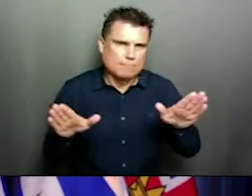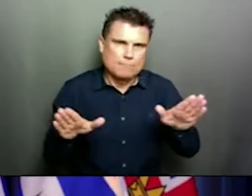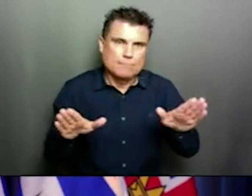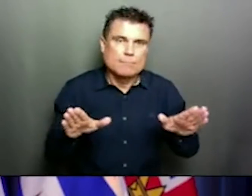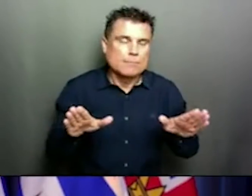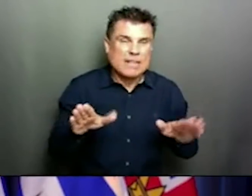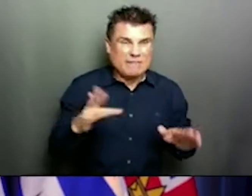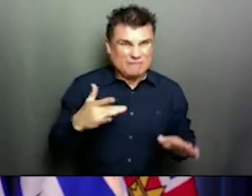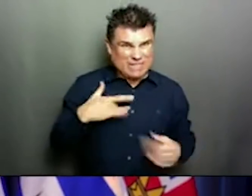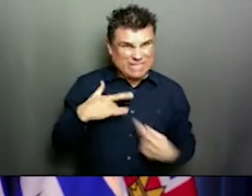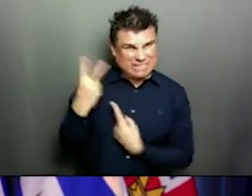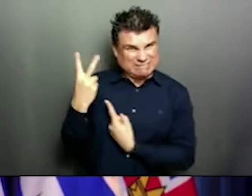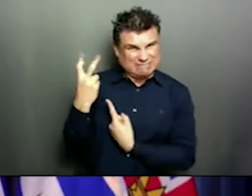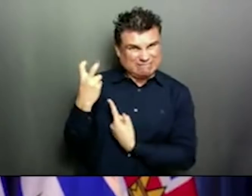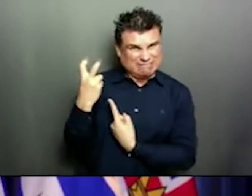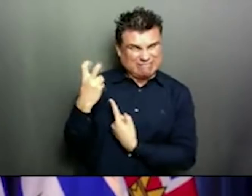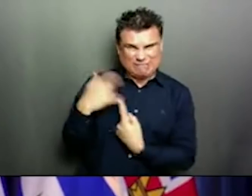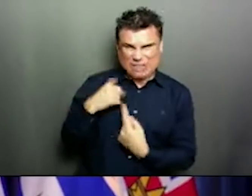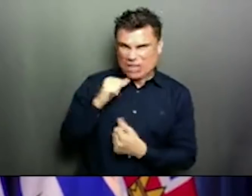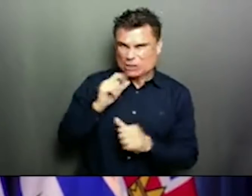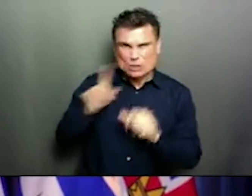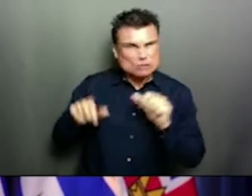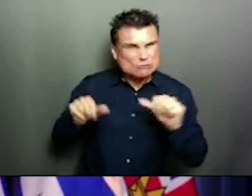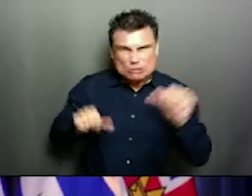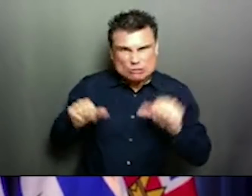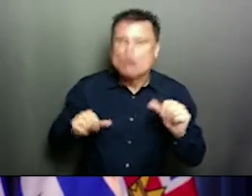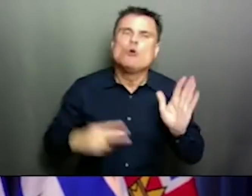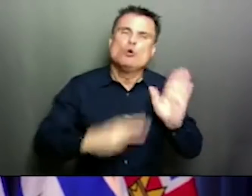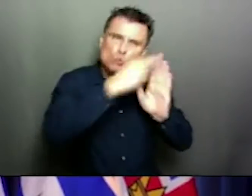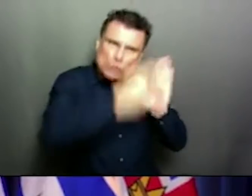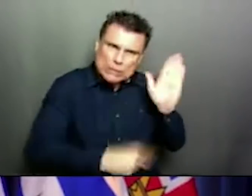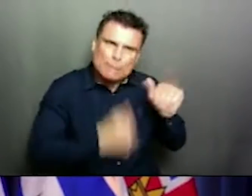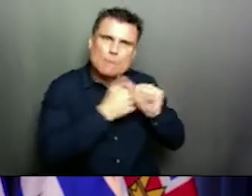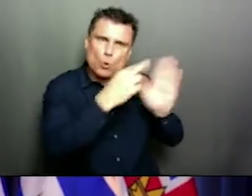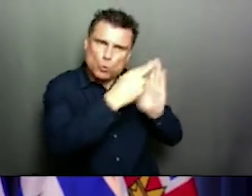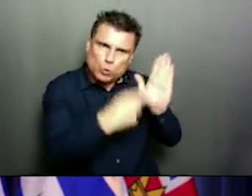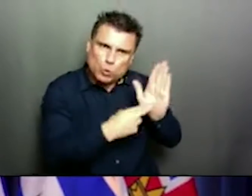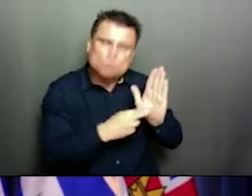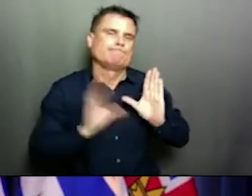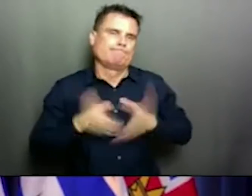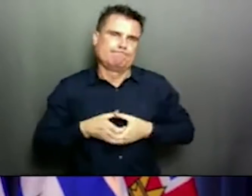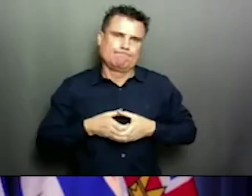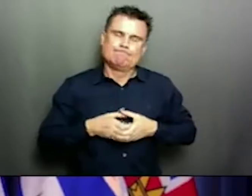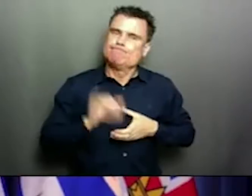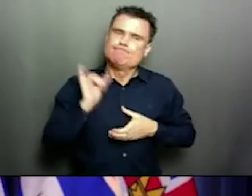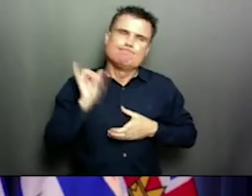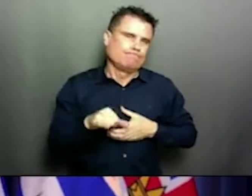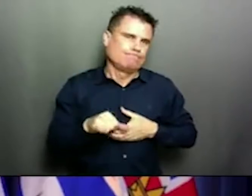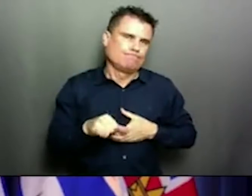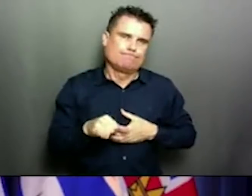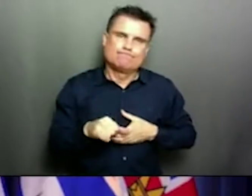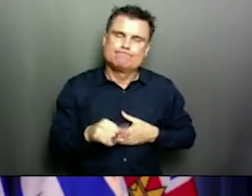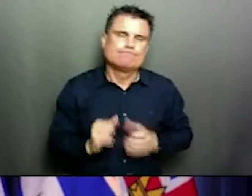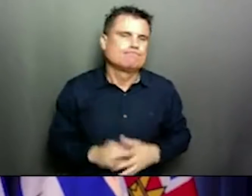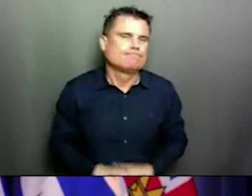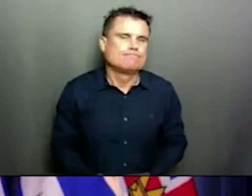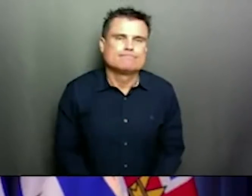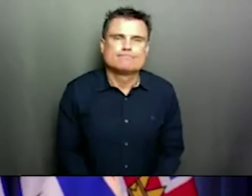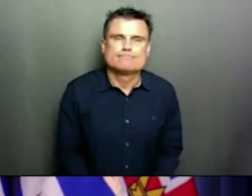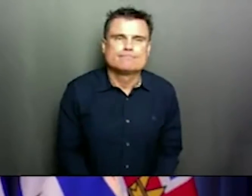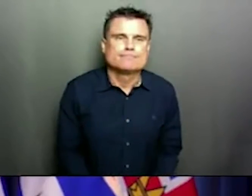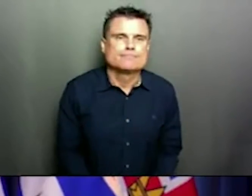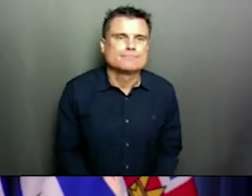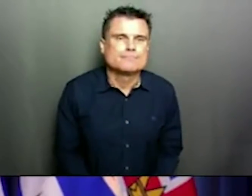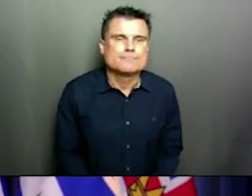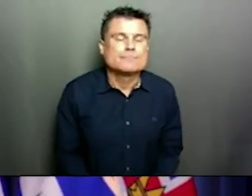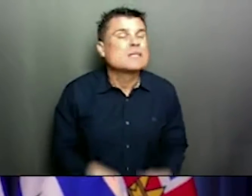mean extraordinary efforts, have been made, both financial, but the efforts of healthcare workers and others in our society to help keep us